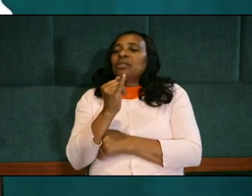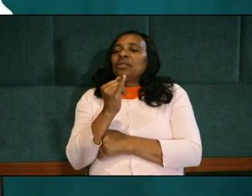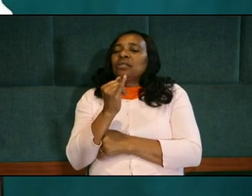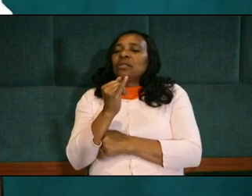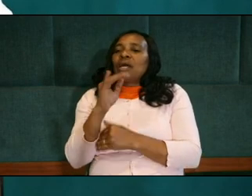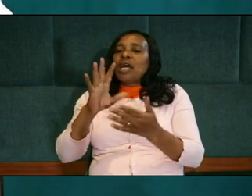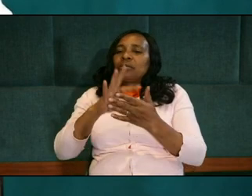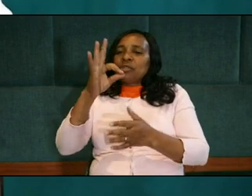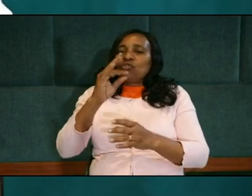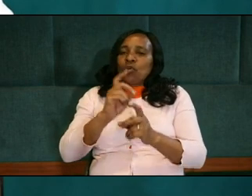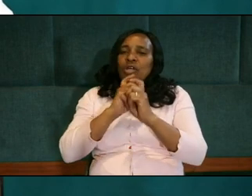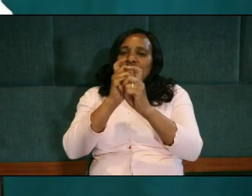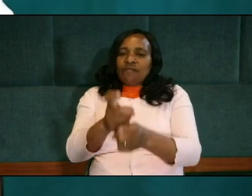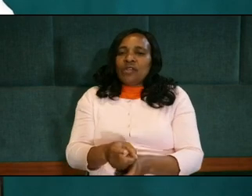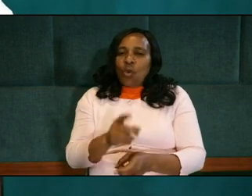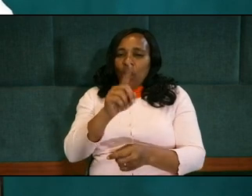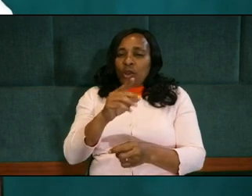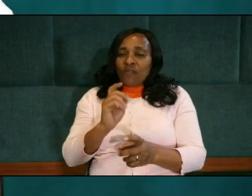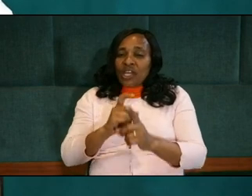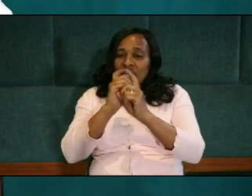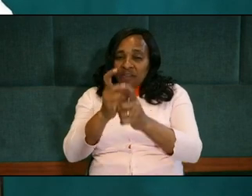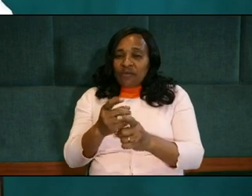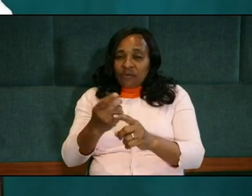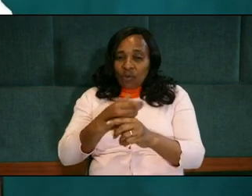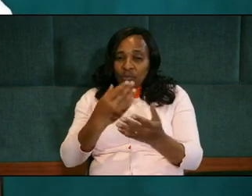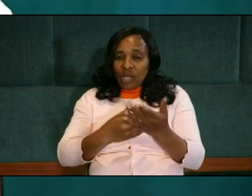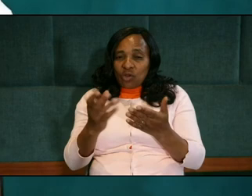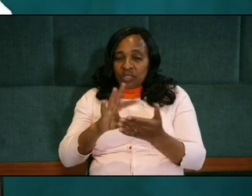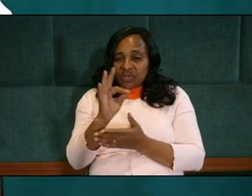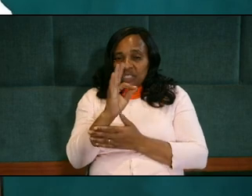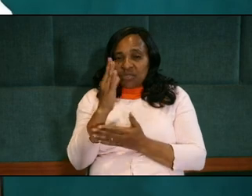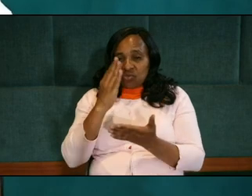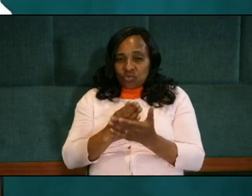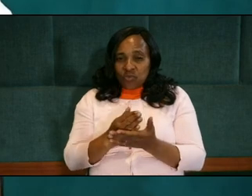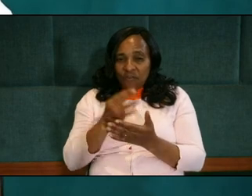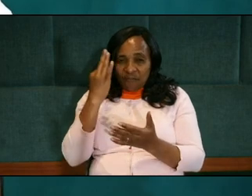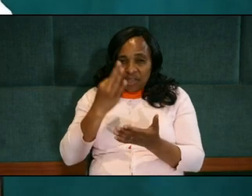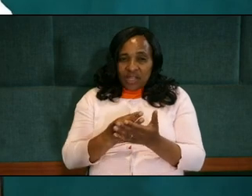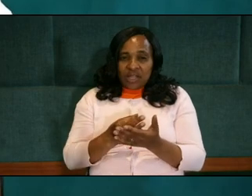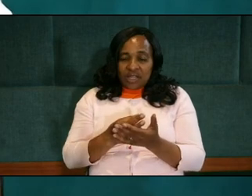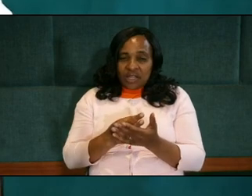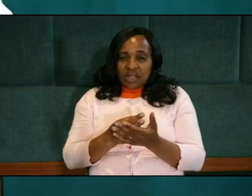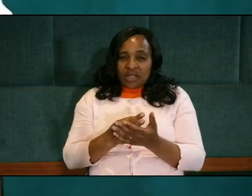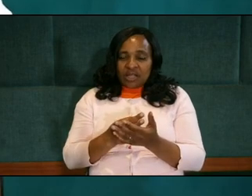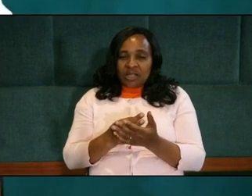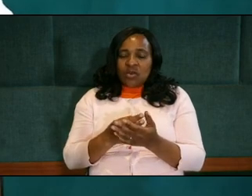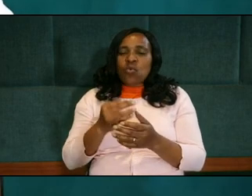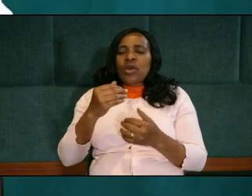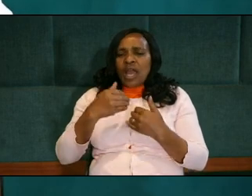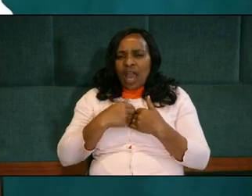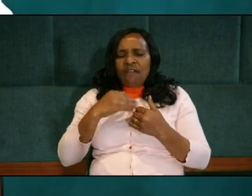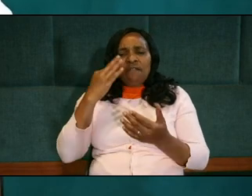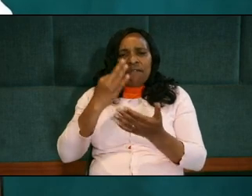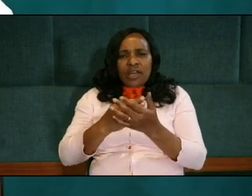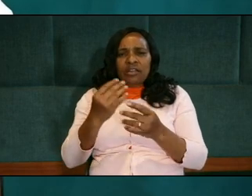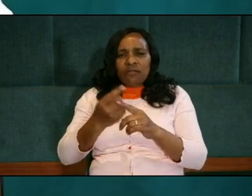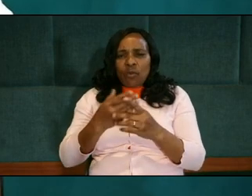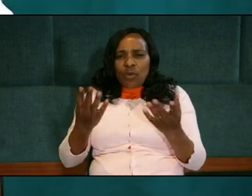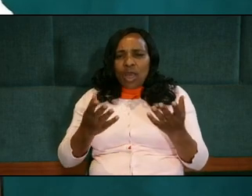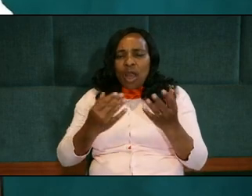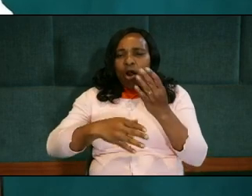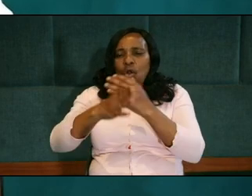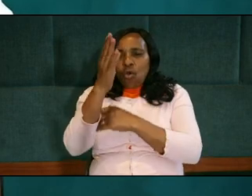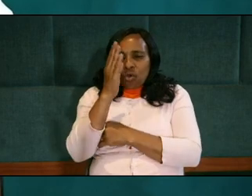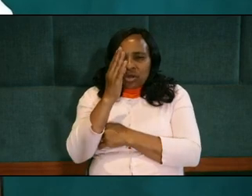is a spiritual gift. One of the gifts of the Holy Spirit actually is faith. So we get faith from God. Faith is not